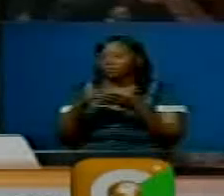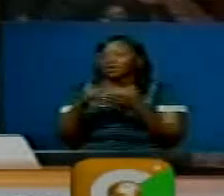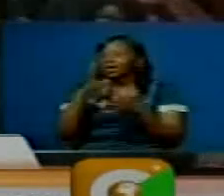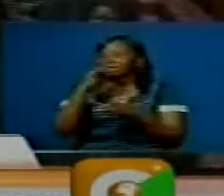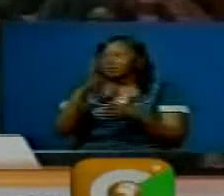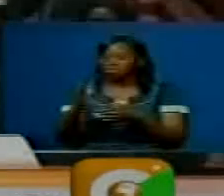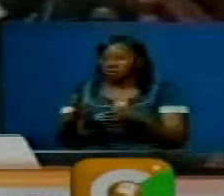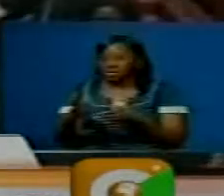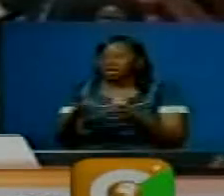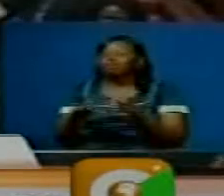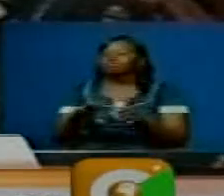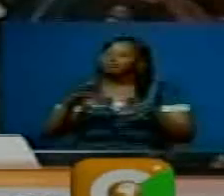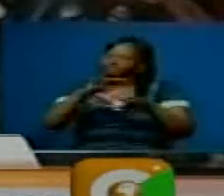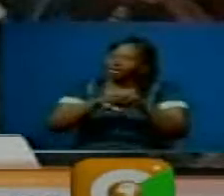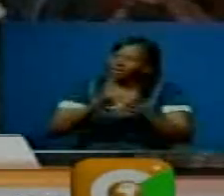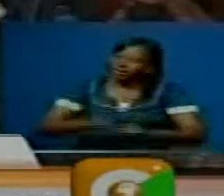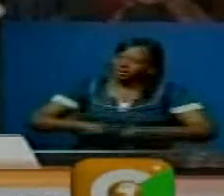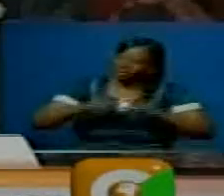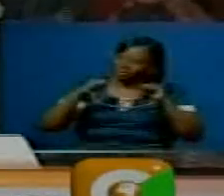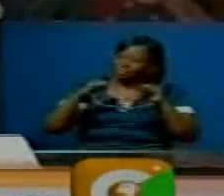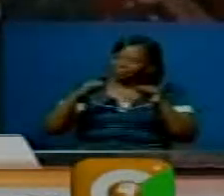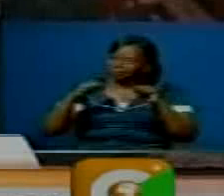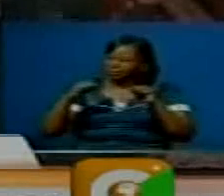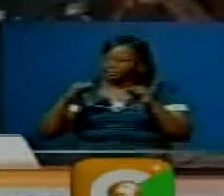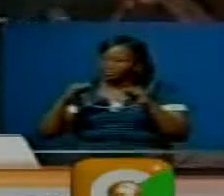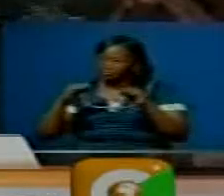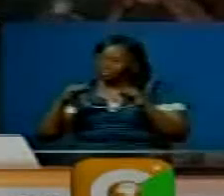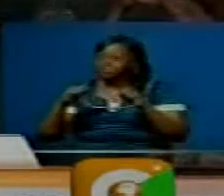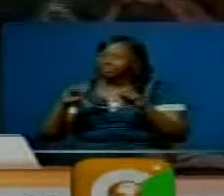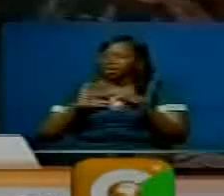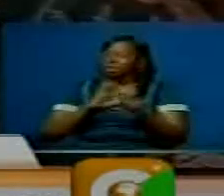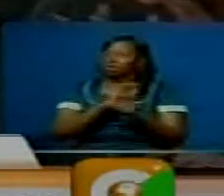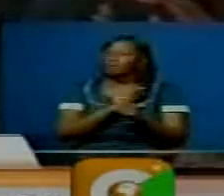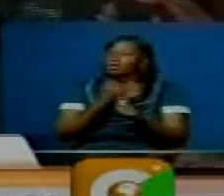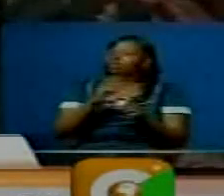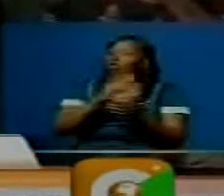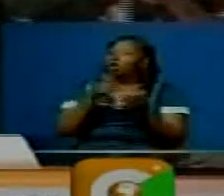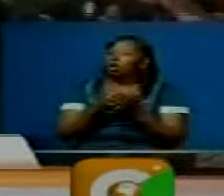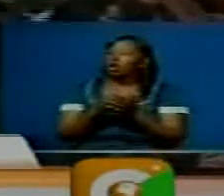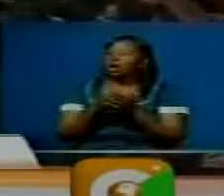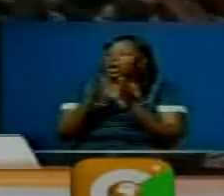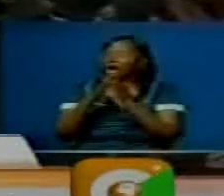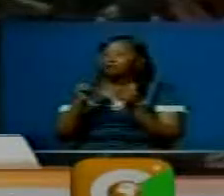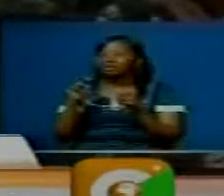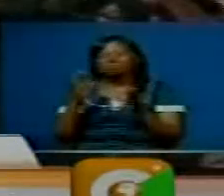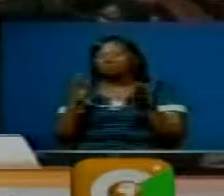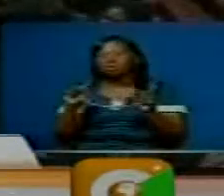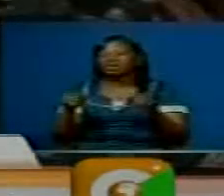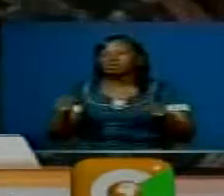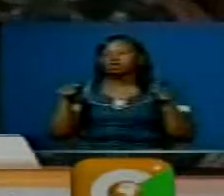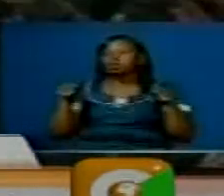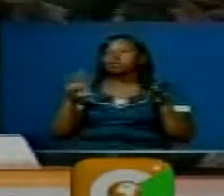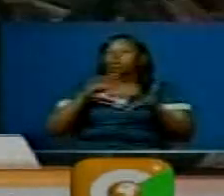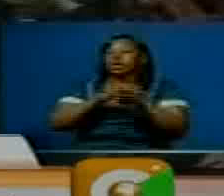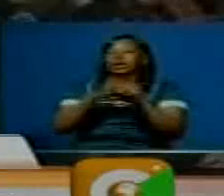being approved, but when they were moving to the third one, that is where the chairman, the new chairman of ODM, none other than John Mbadi, walked across